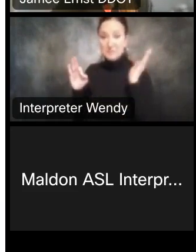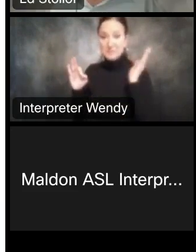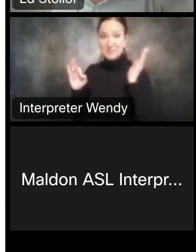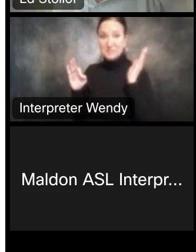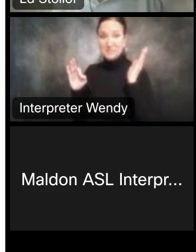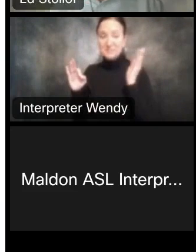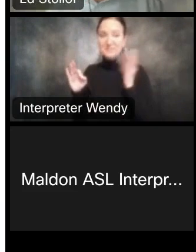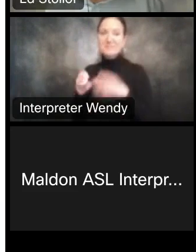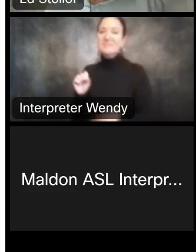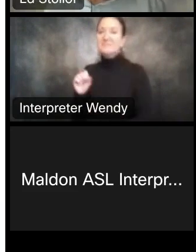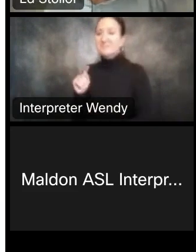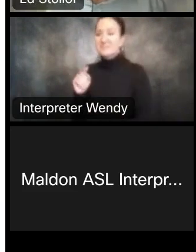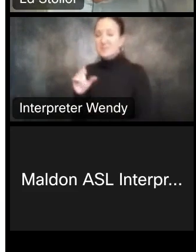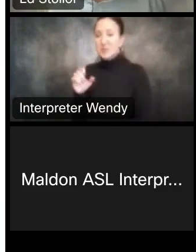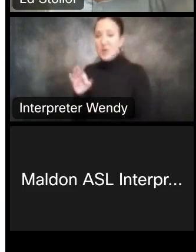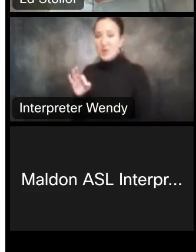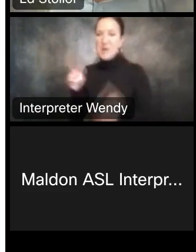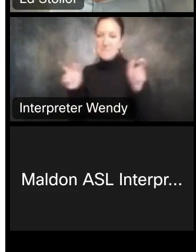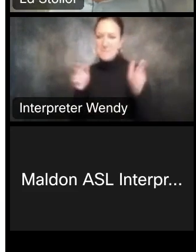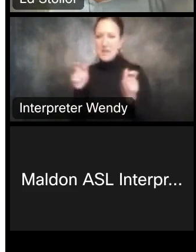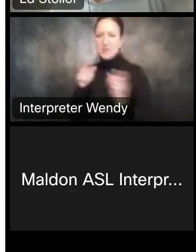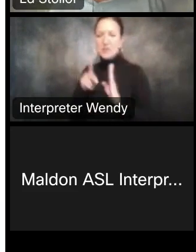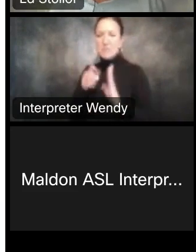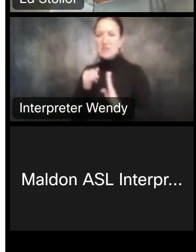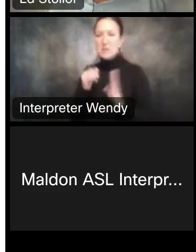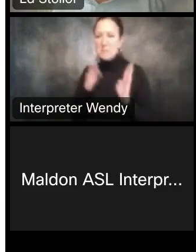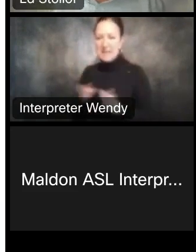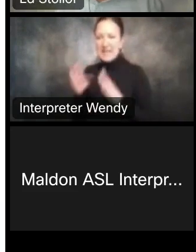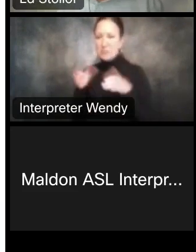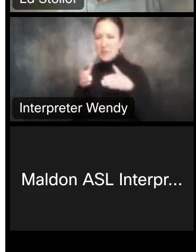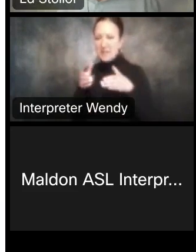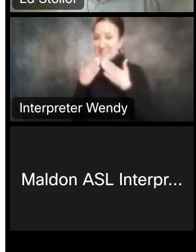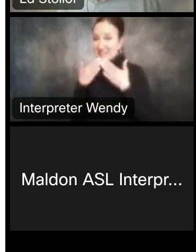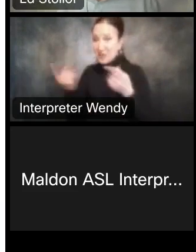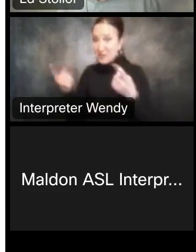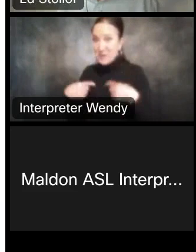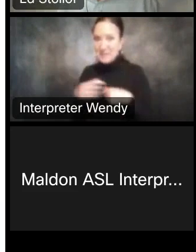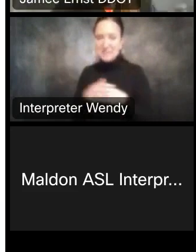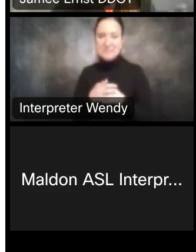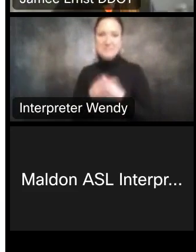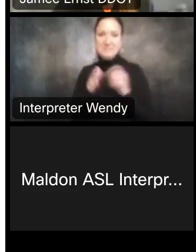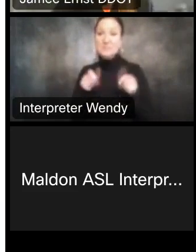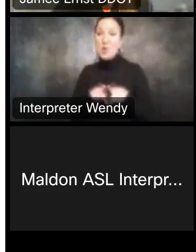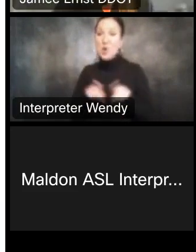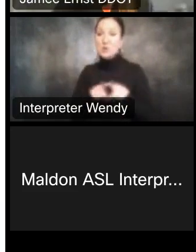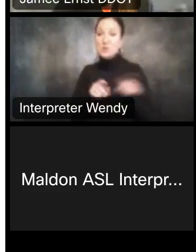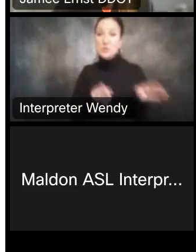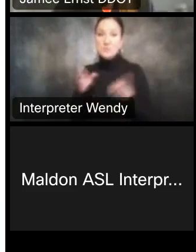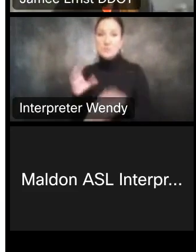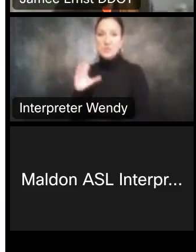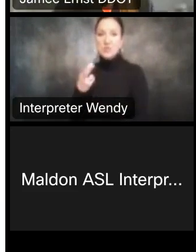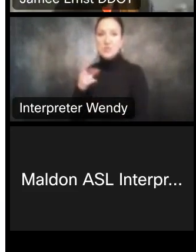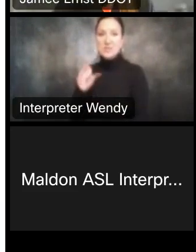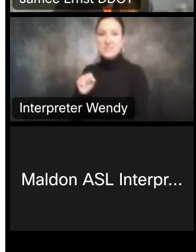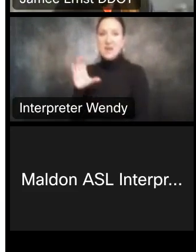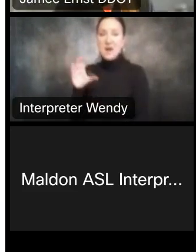Yes, Ed Stoloff, and I'm manager of the project planning branch. Thank you for being here. We also have Chris Conroy